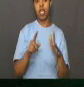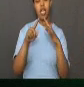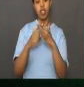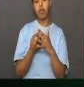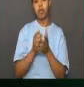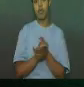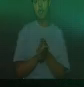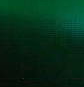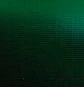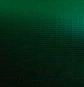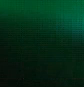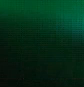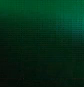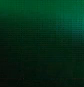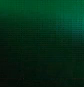Begin.